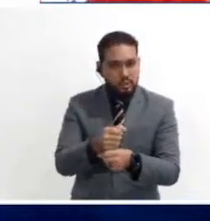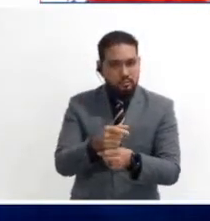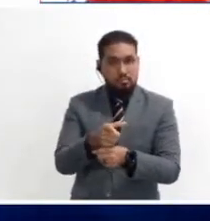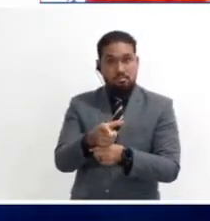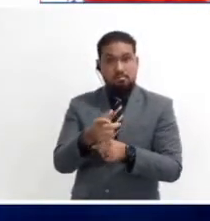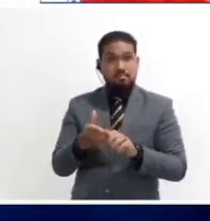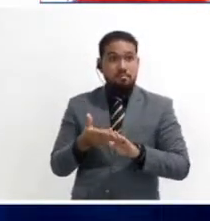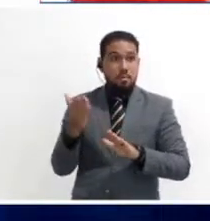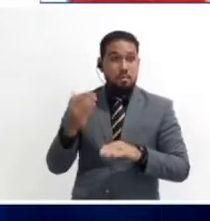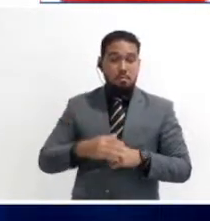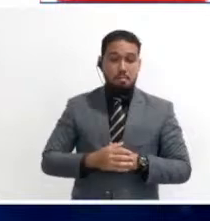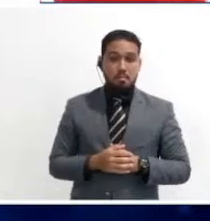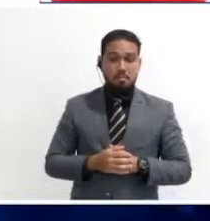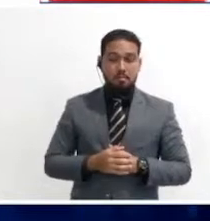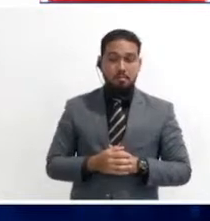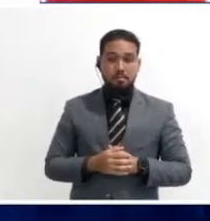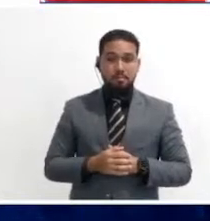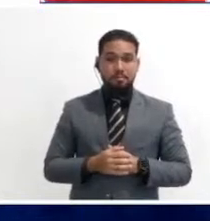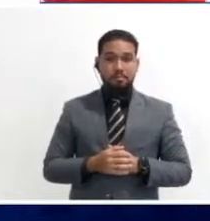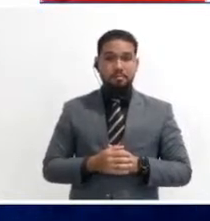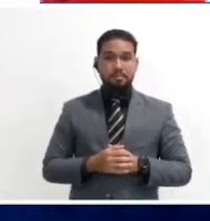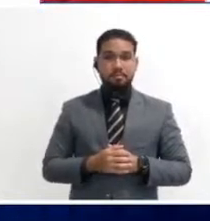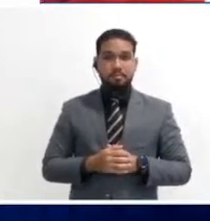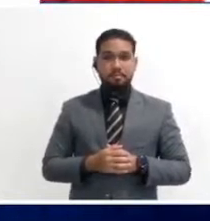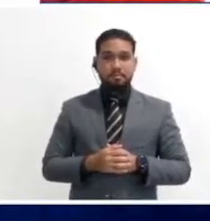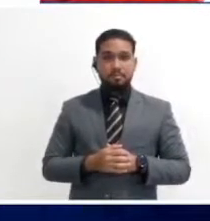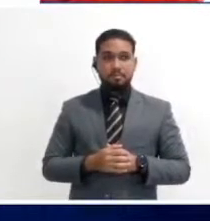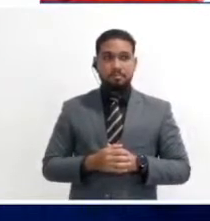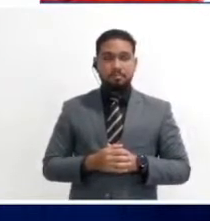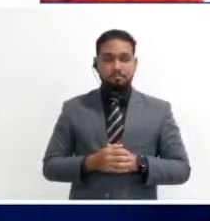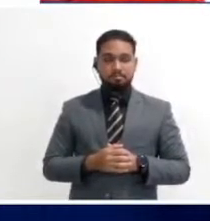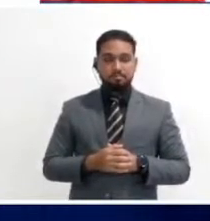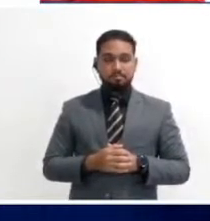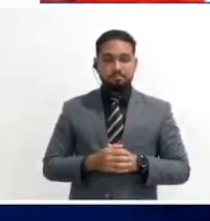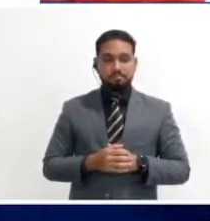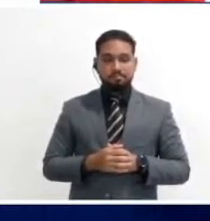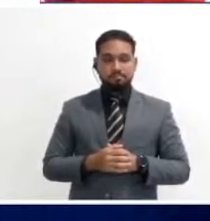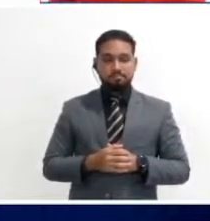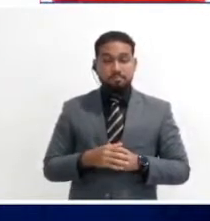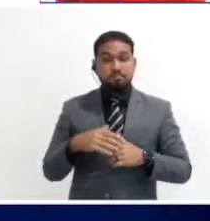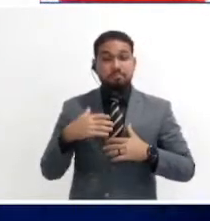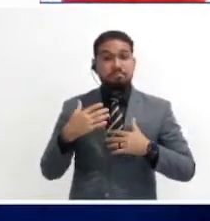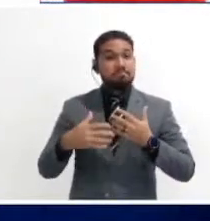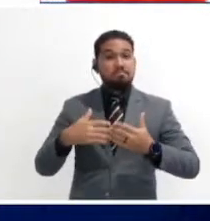So when the drive came for portable devices, and in particularly cell phones,